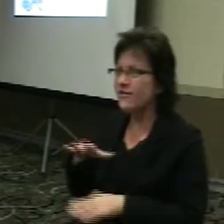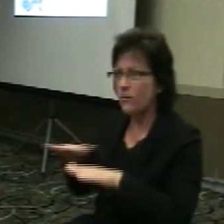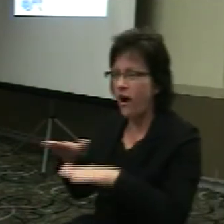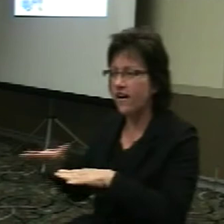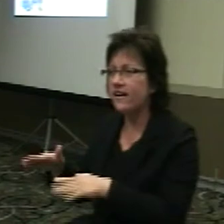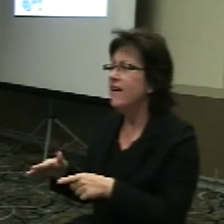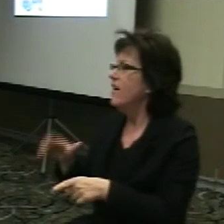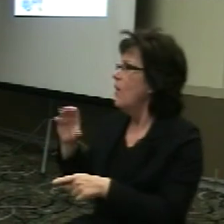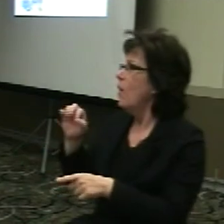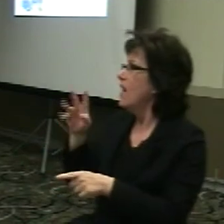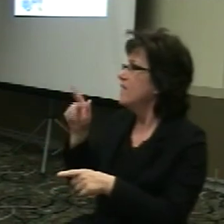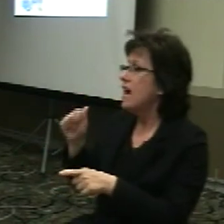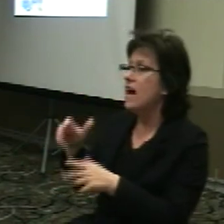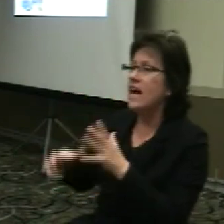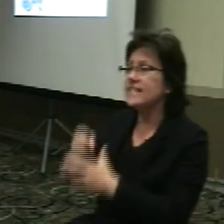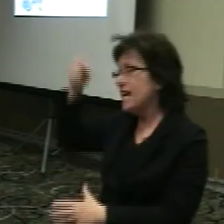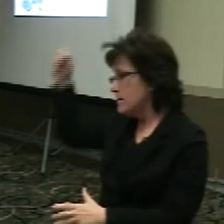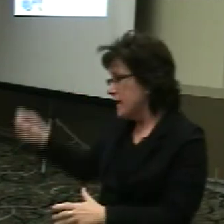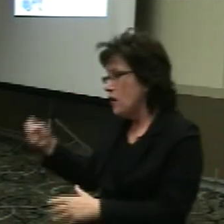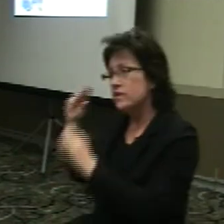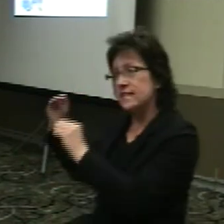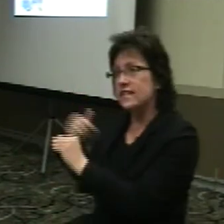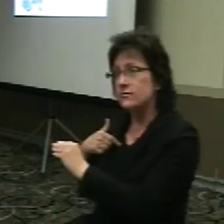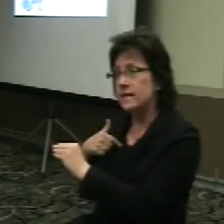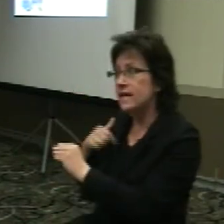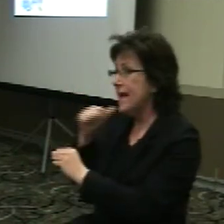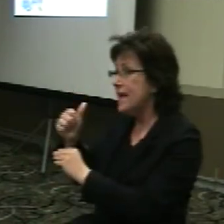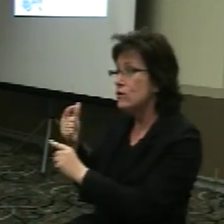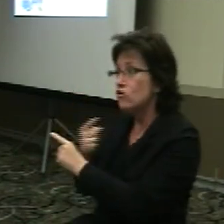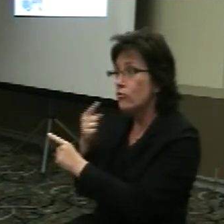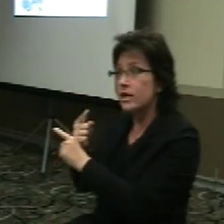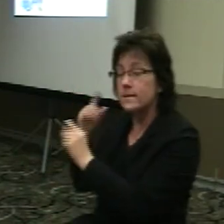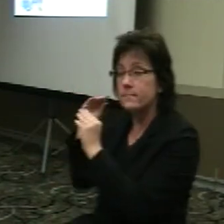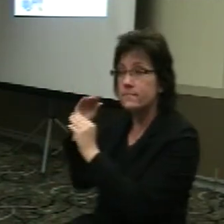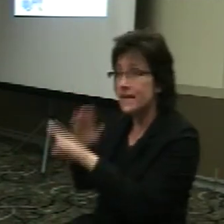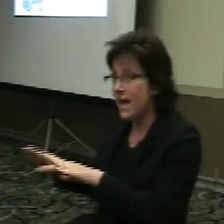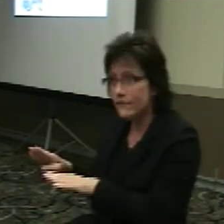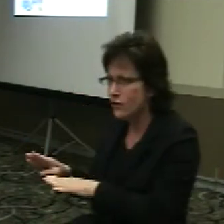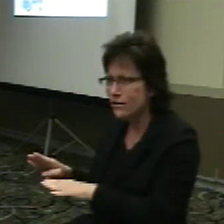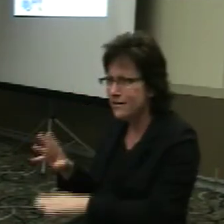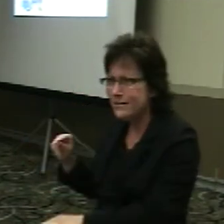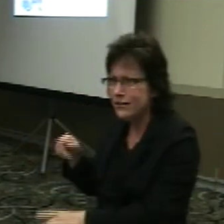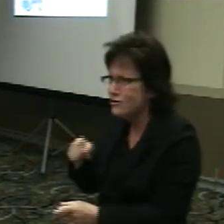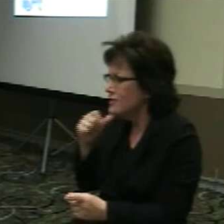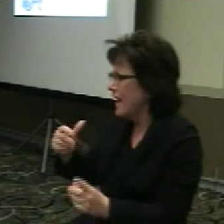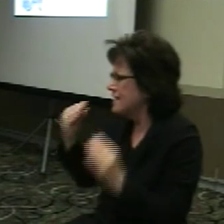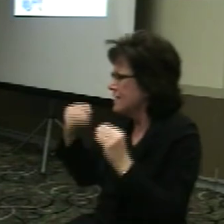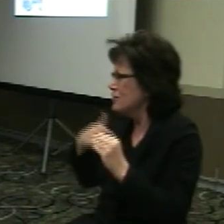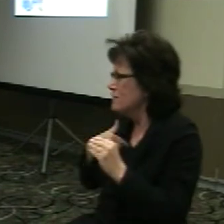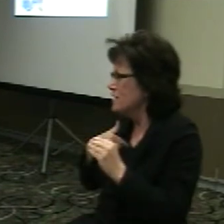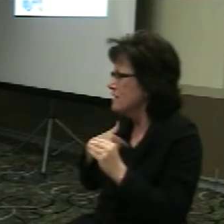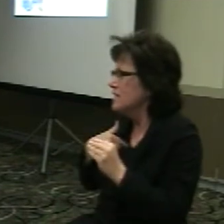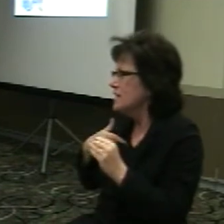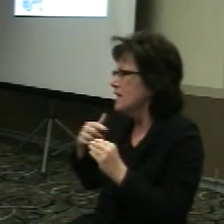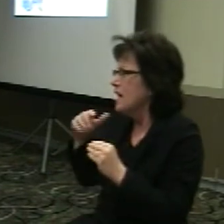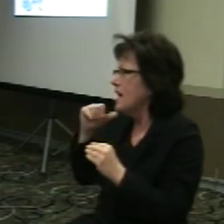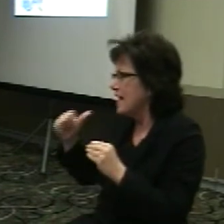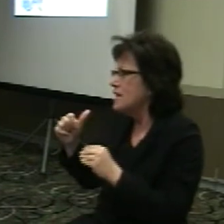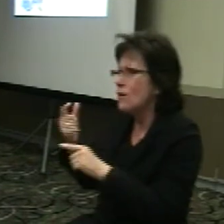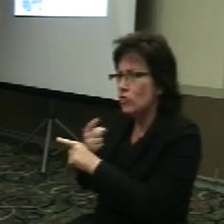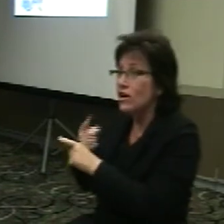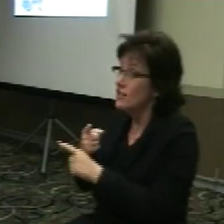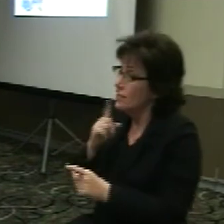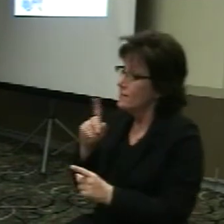Olivia taking me out to teach me an inappropriate behavior? No. Is she teaching me an inappropriate behavior? Yeah, she's kind